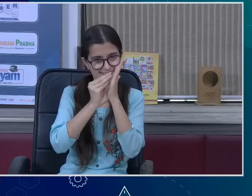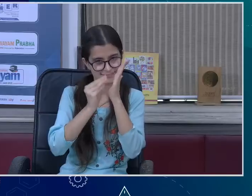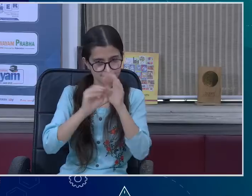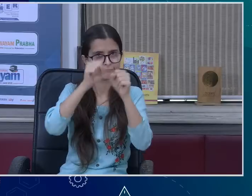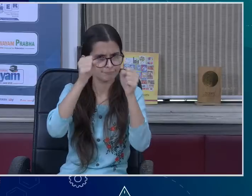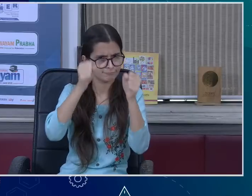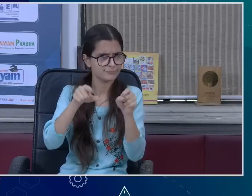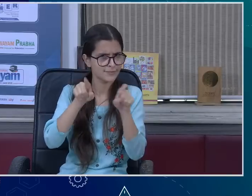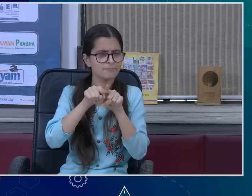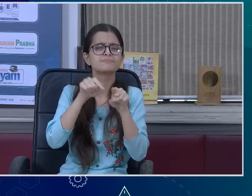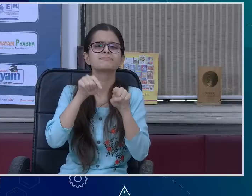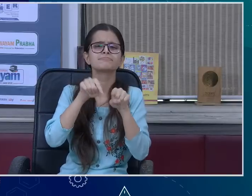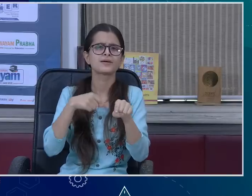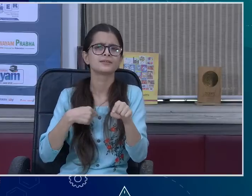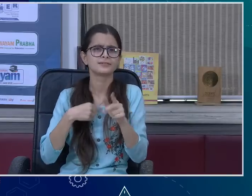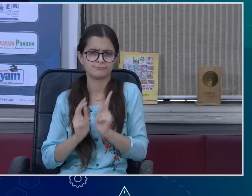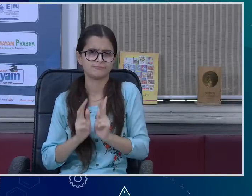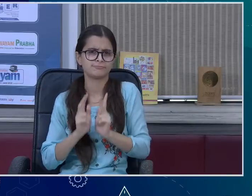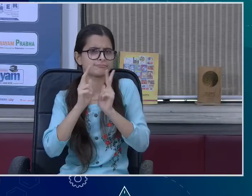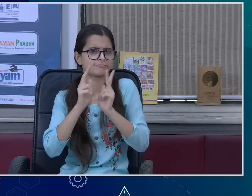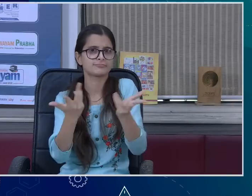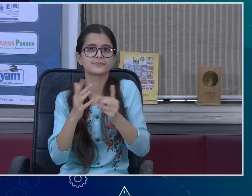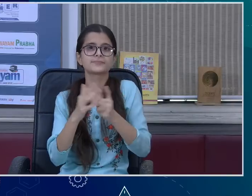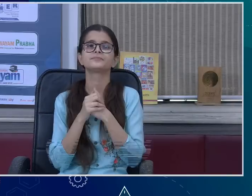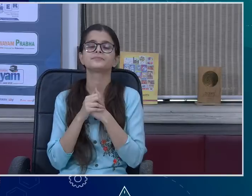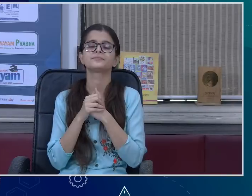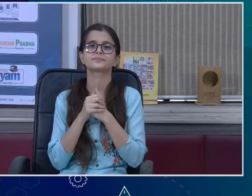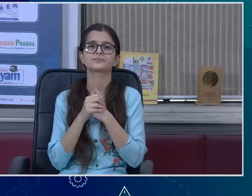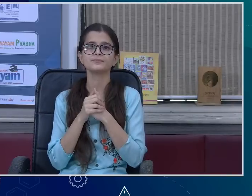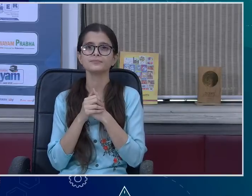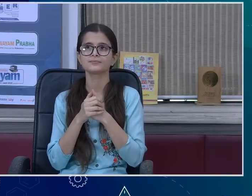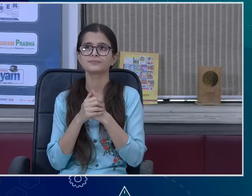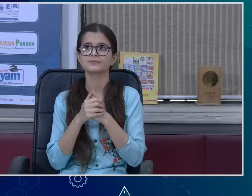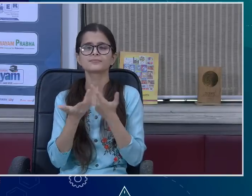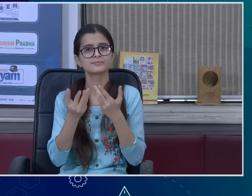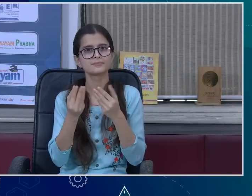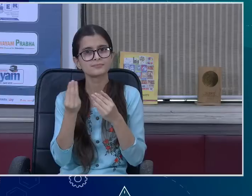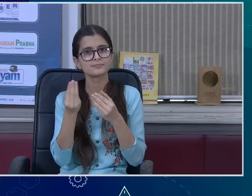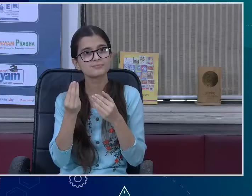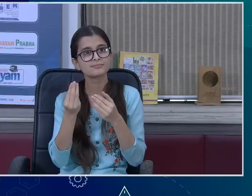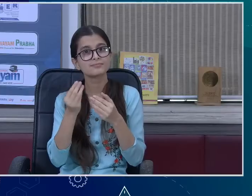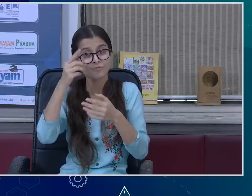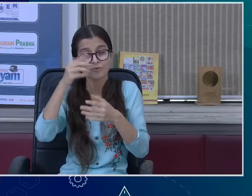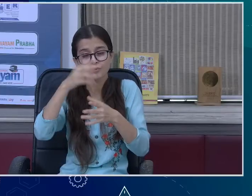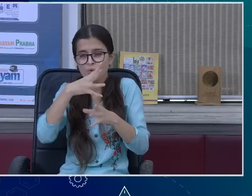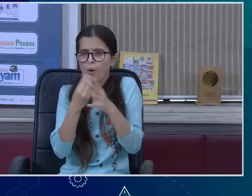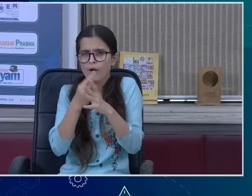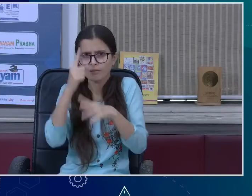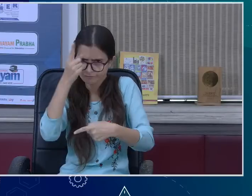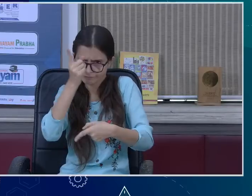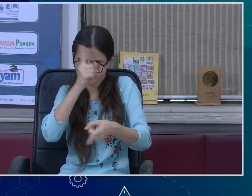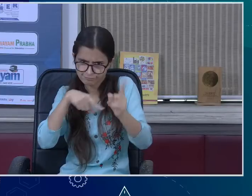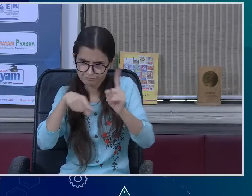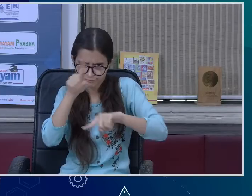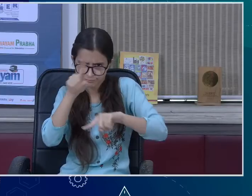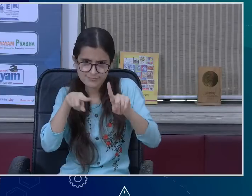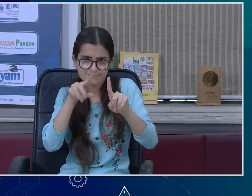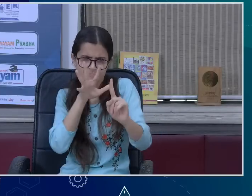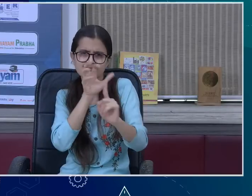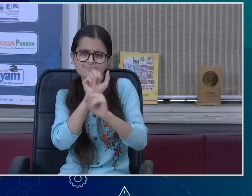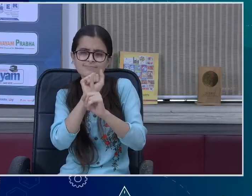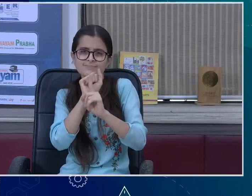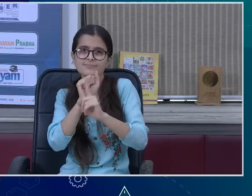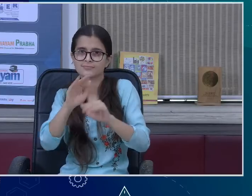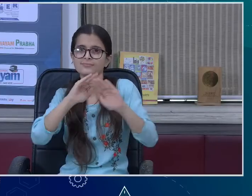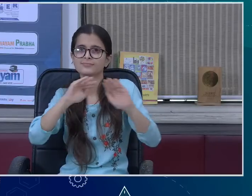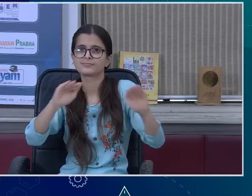could also tell is there are elements wherein we can analyze the child. Today there are a lot of